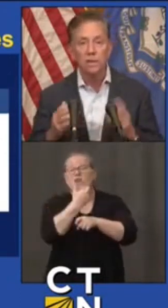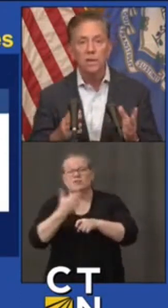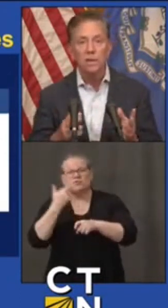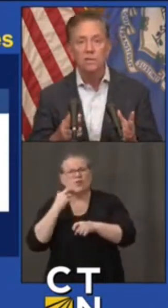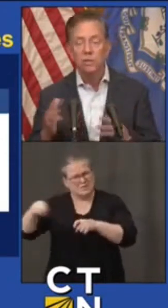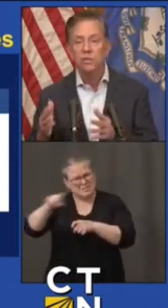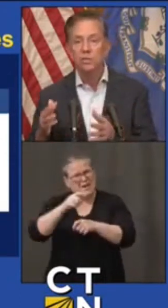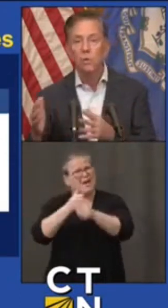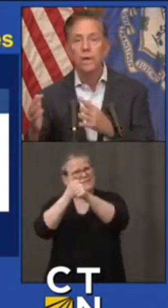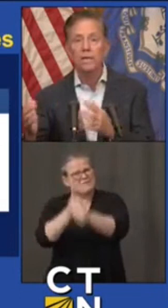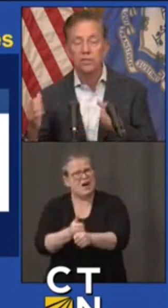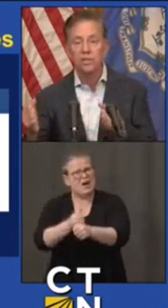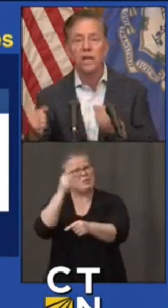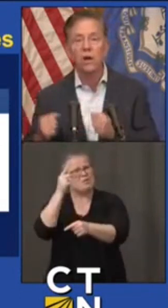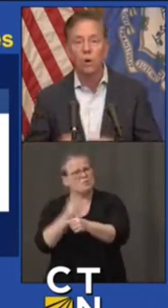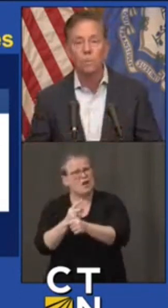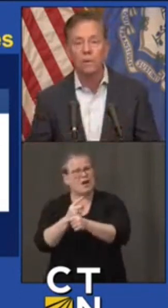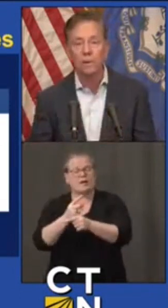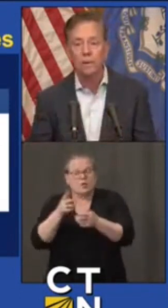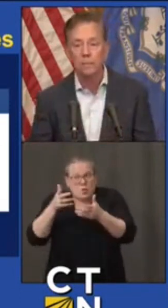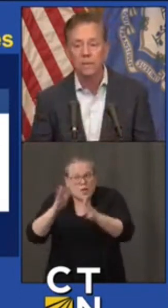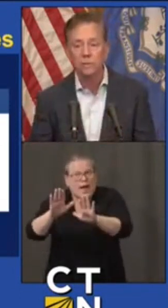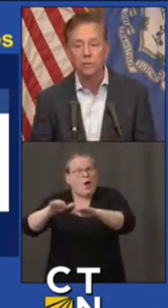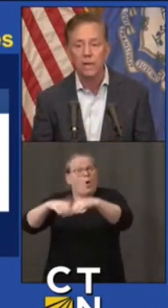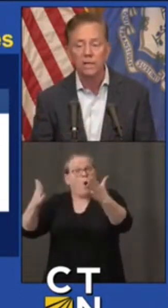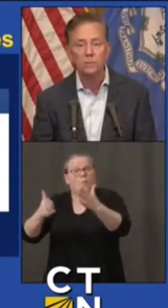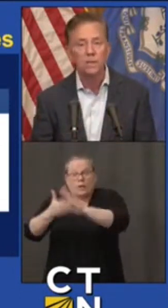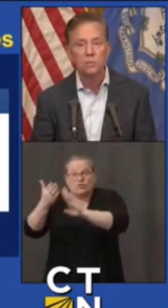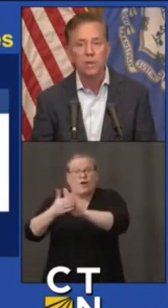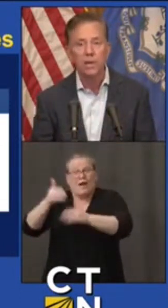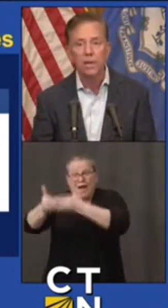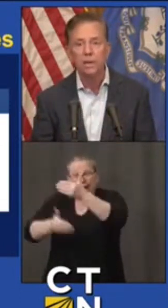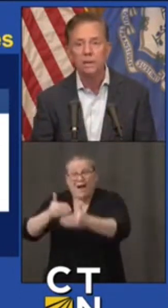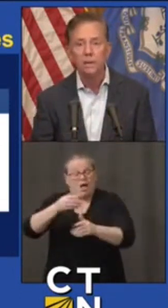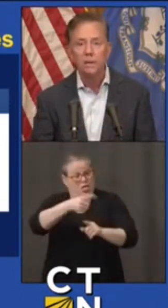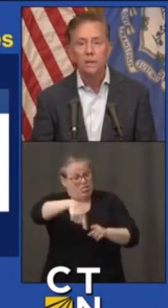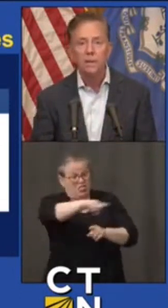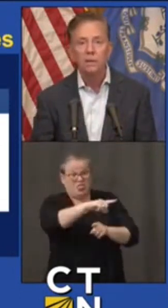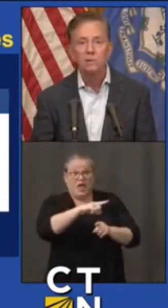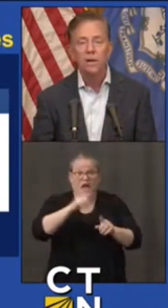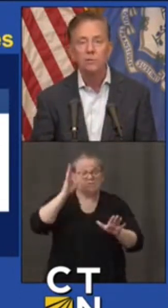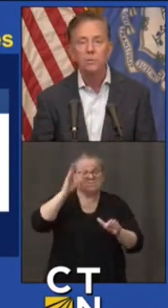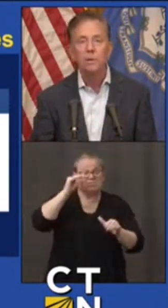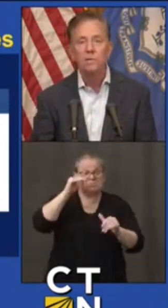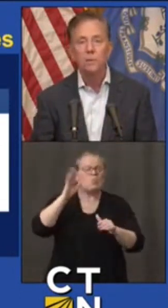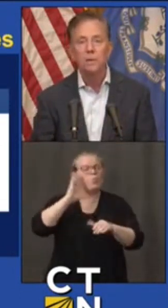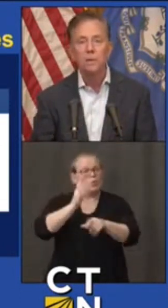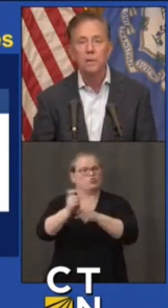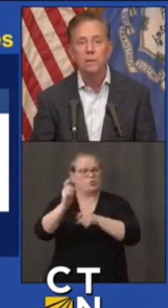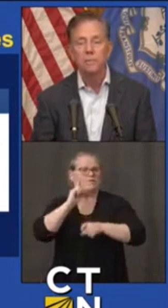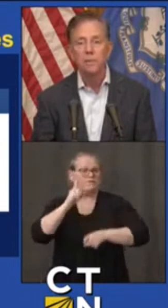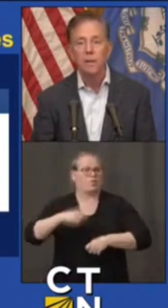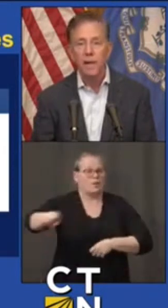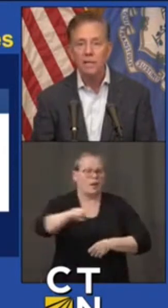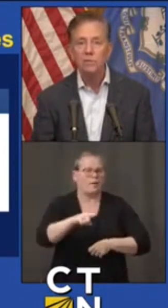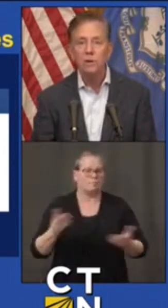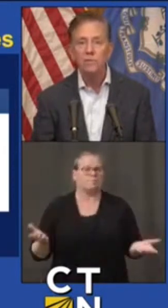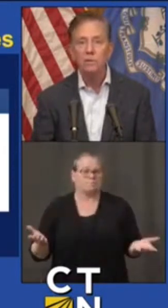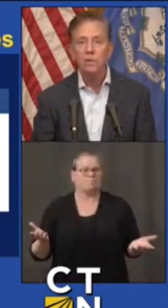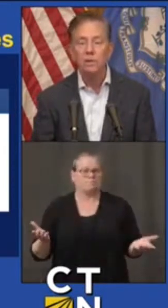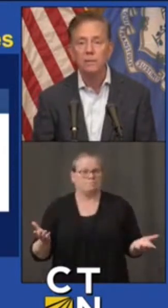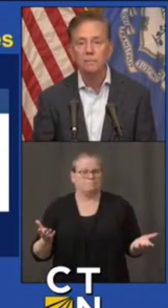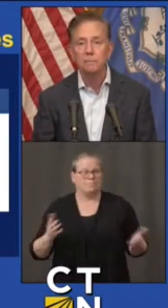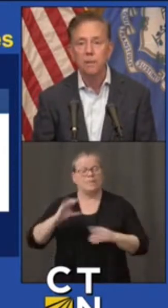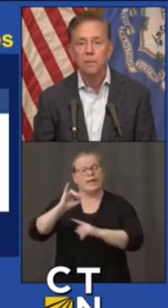seriously, just so we can stay open and do that as best we can. You know, Josh reminds me that hats off